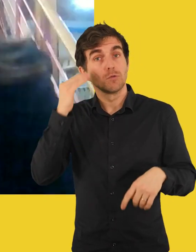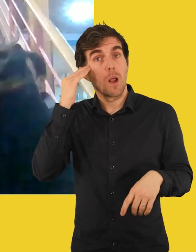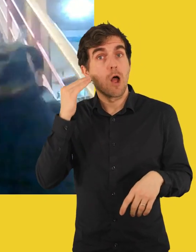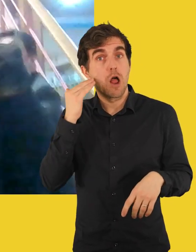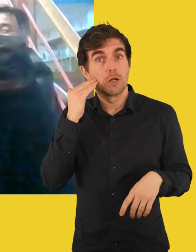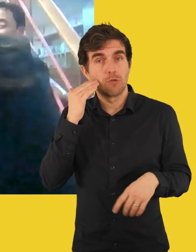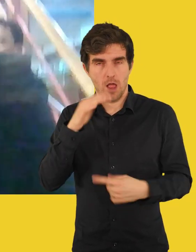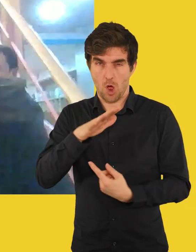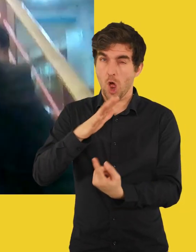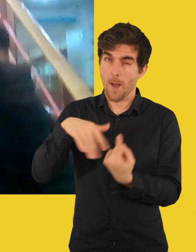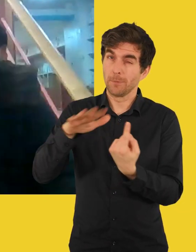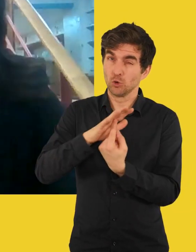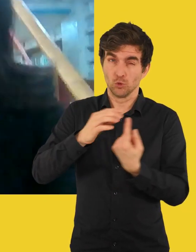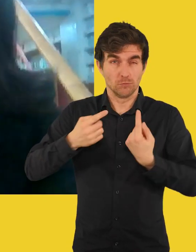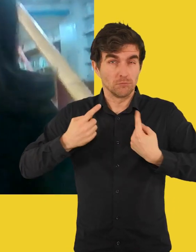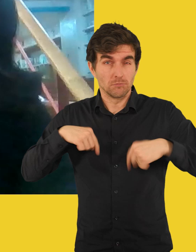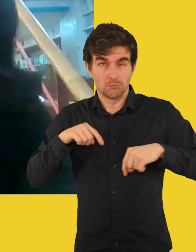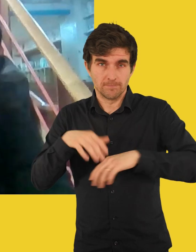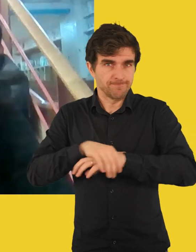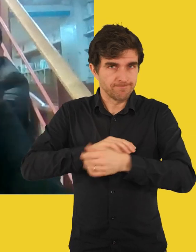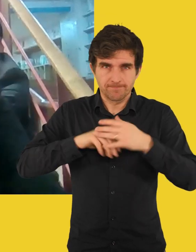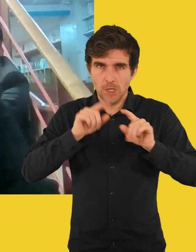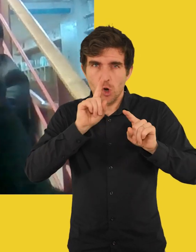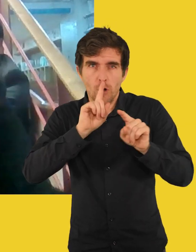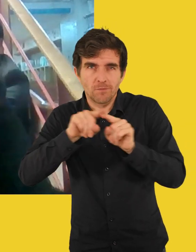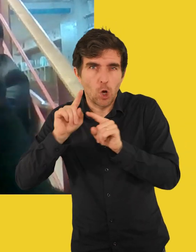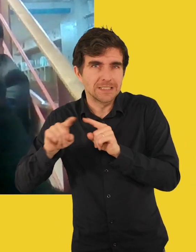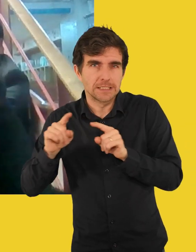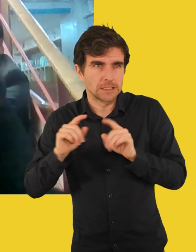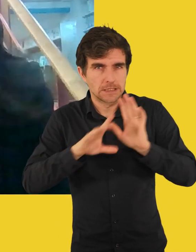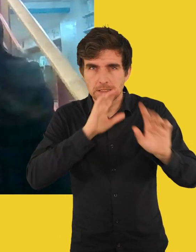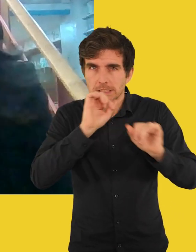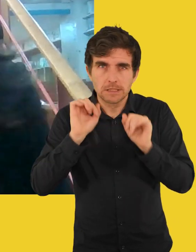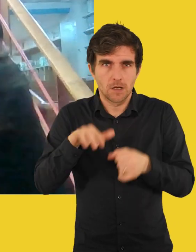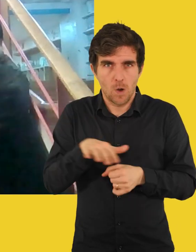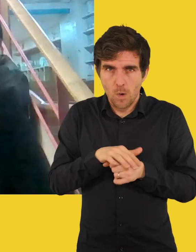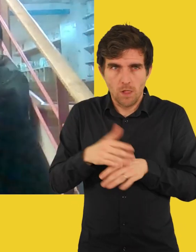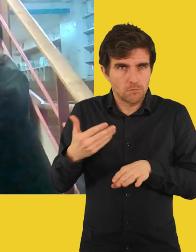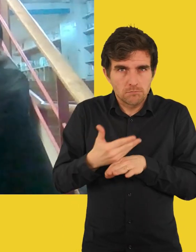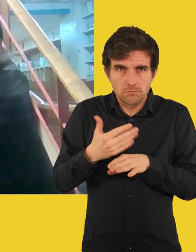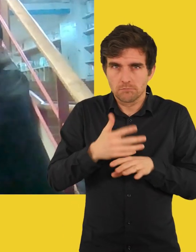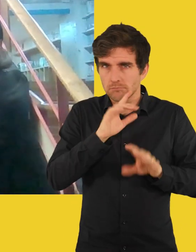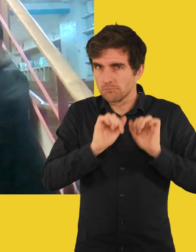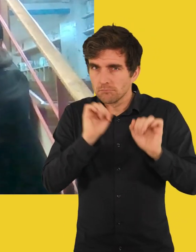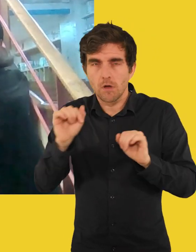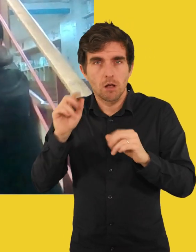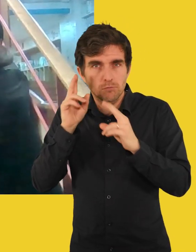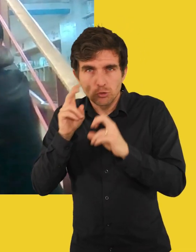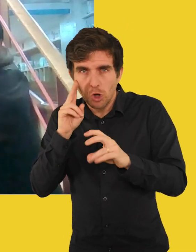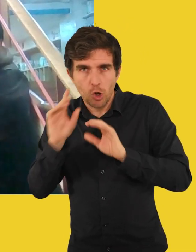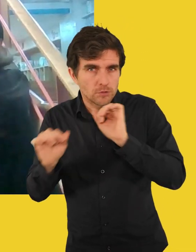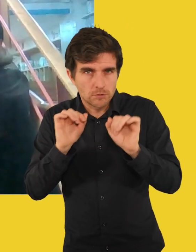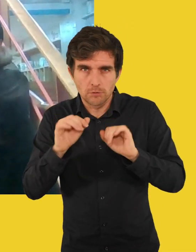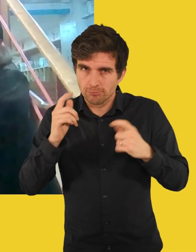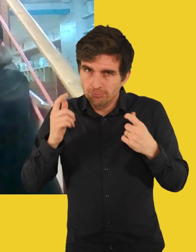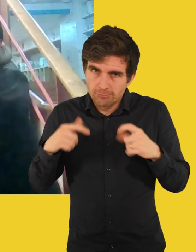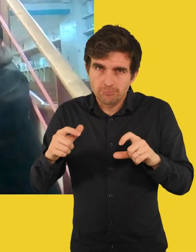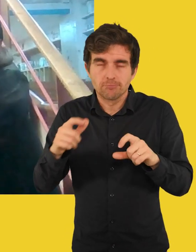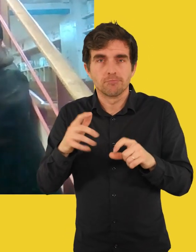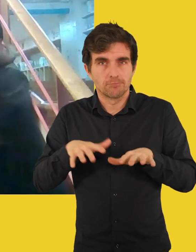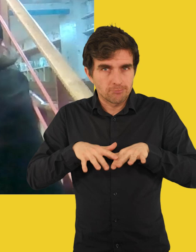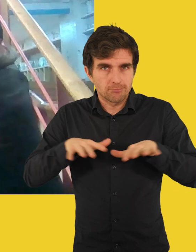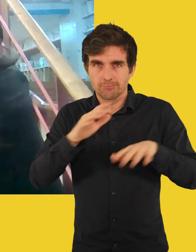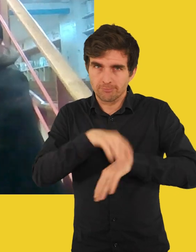So like in South Korea, like communities like ours are taking on diverse roles as local activists, participants, and researchers,